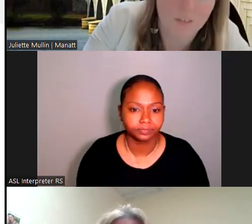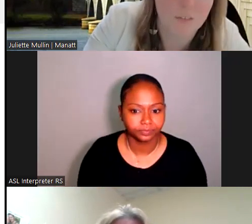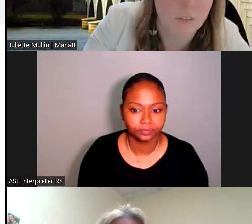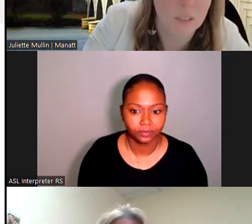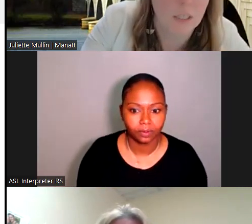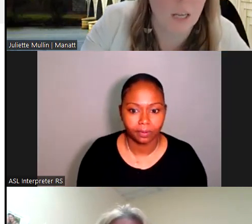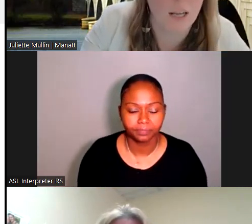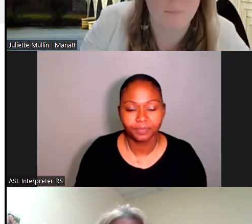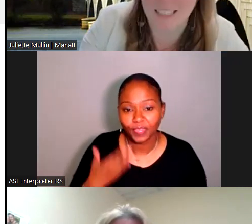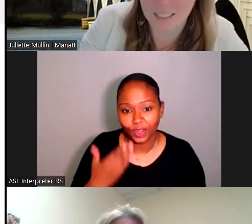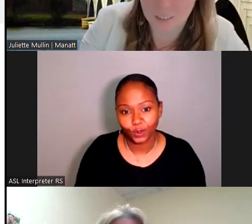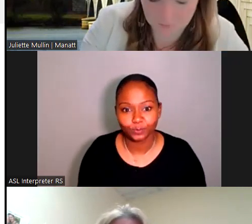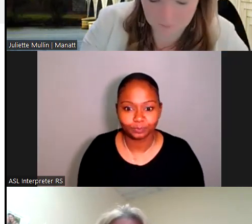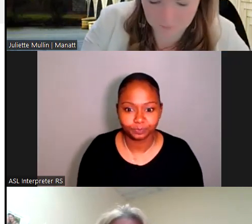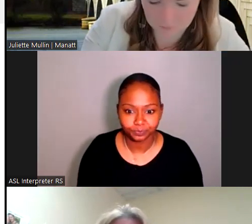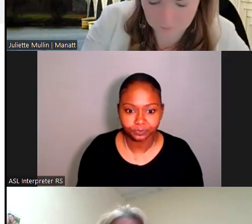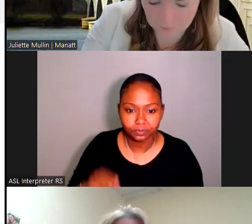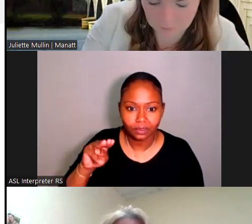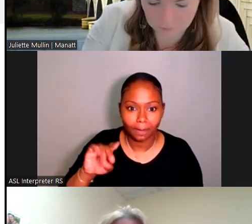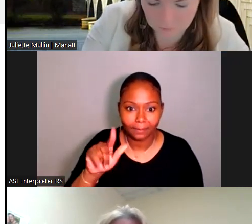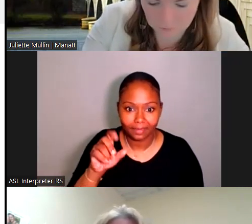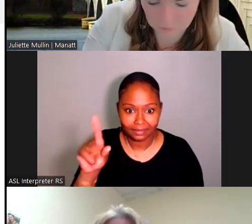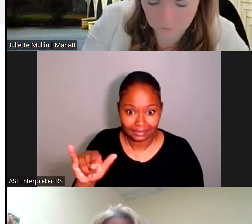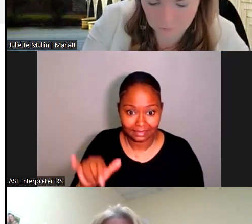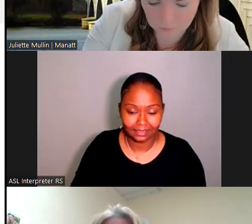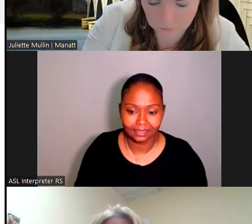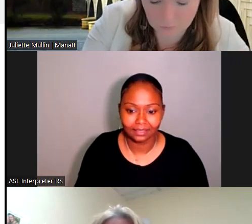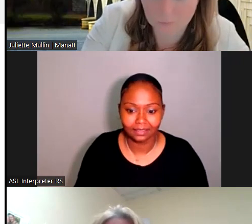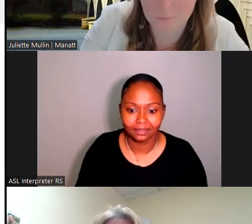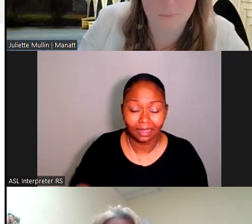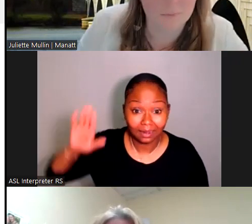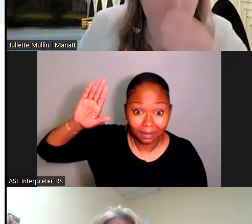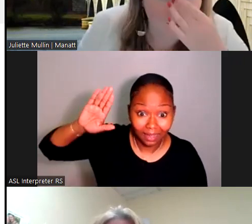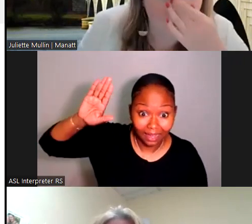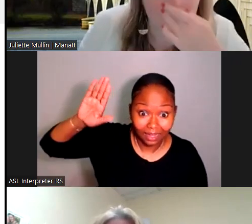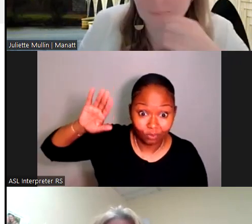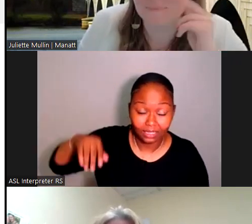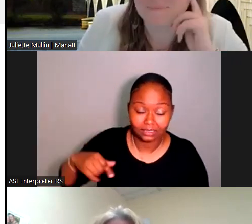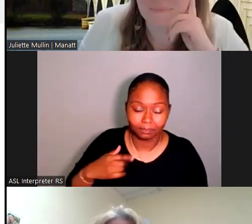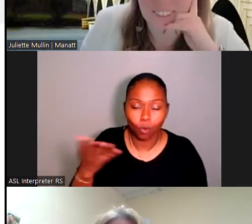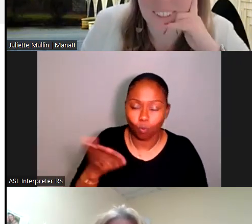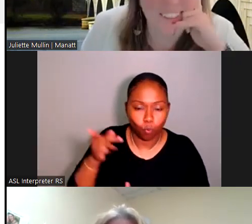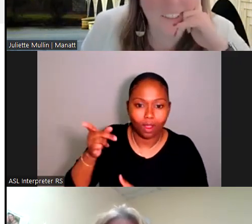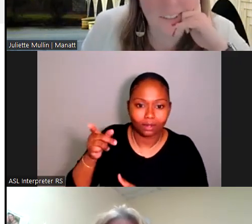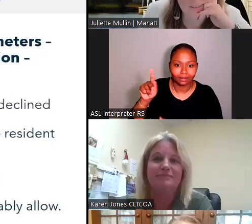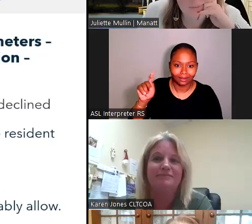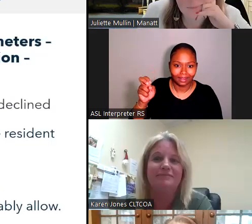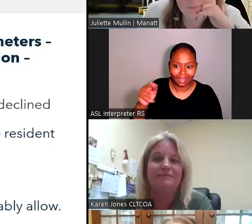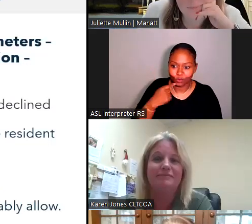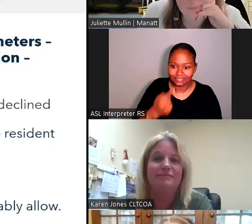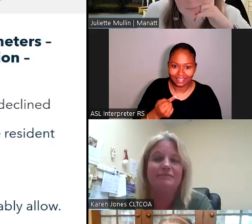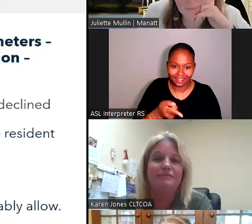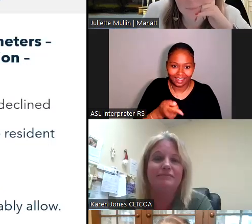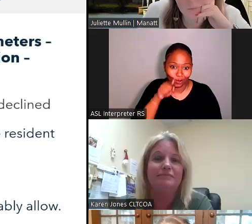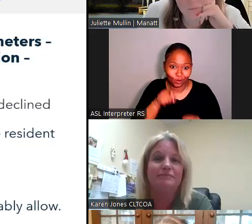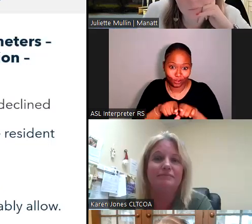Thank you. Melody. Yeah, I had my hand raised, but basically what Karen said, I